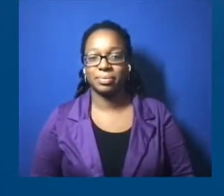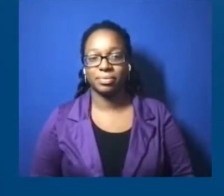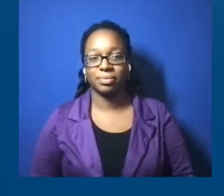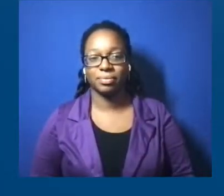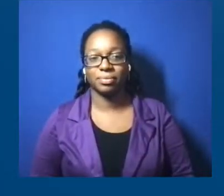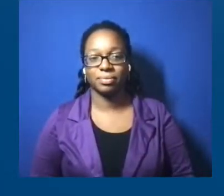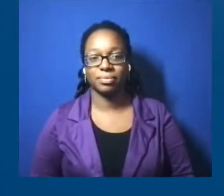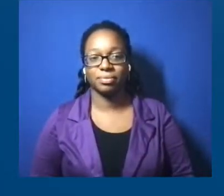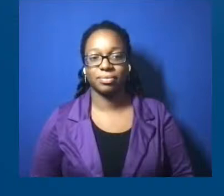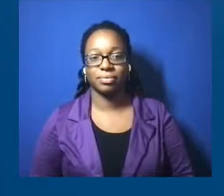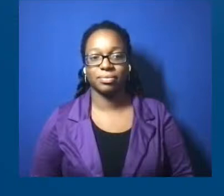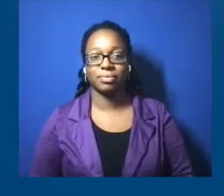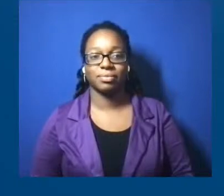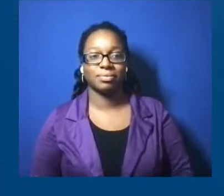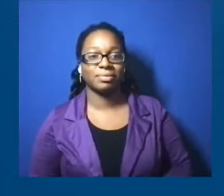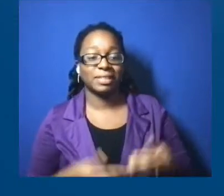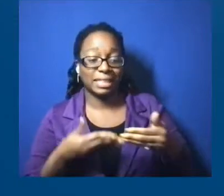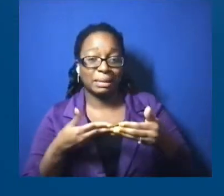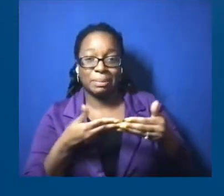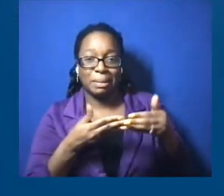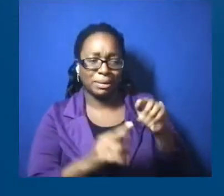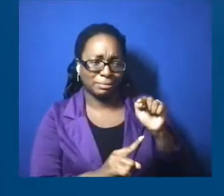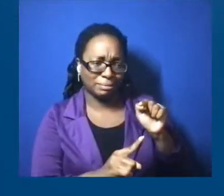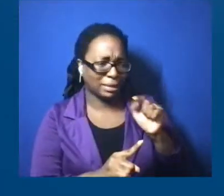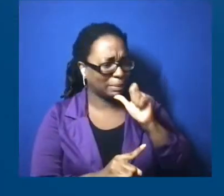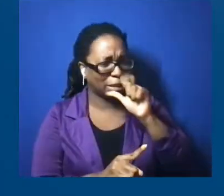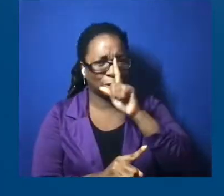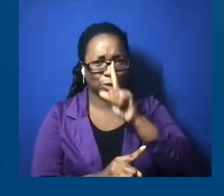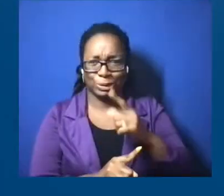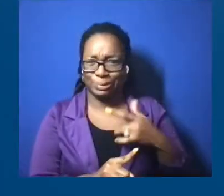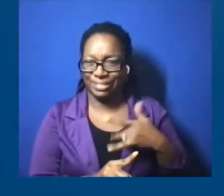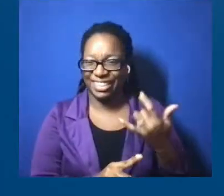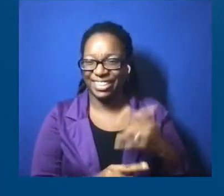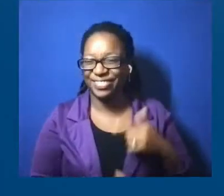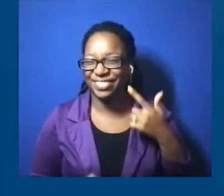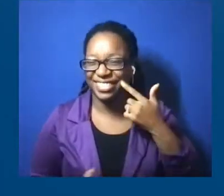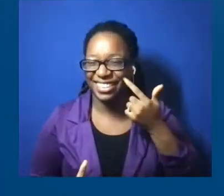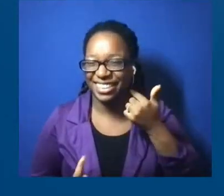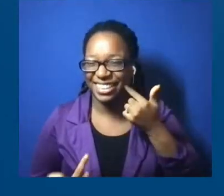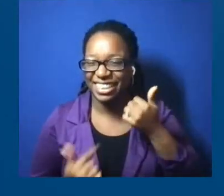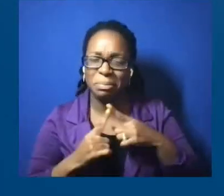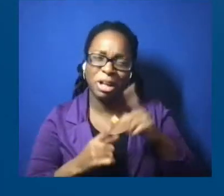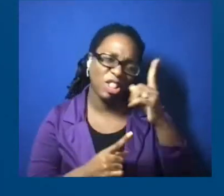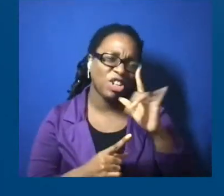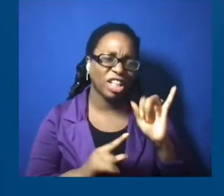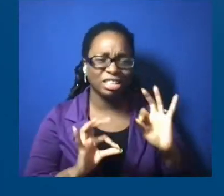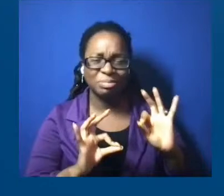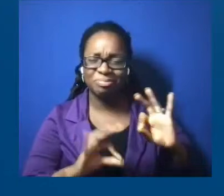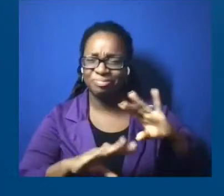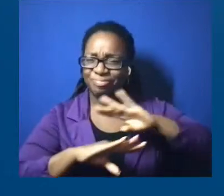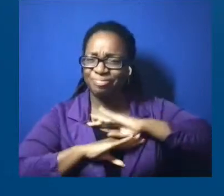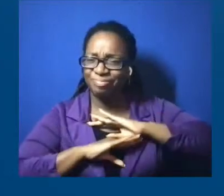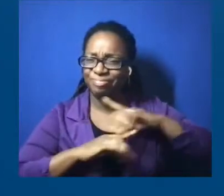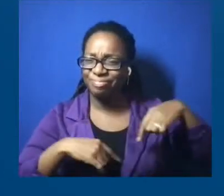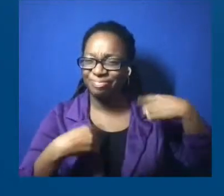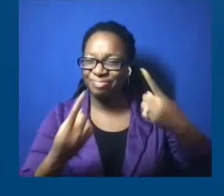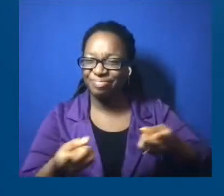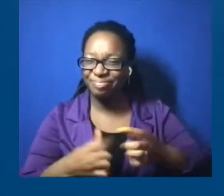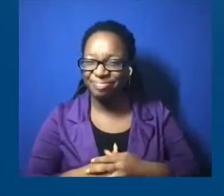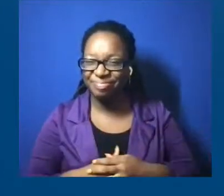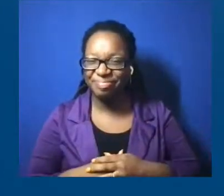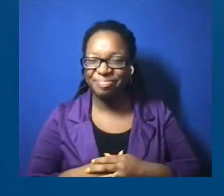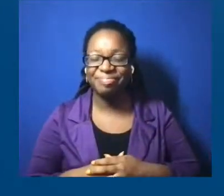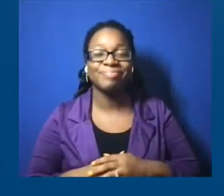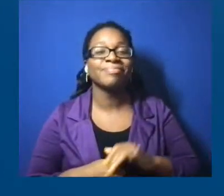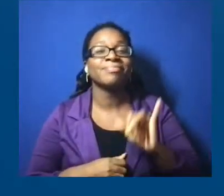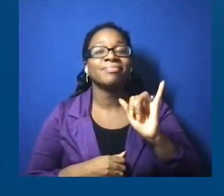Our little babe over there is not so sure about all this. She seems okay so far. At any rate, and what I